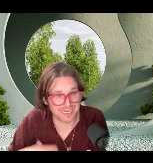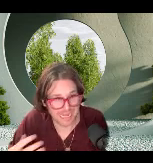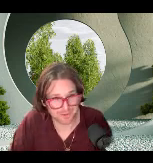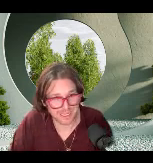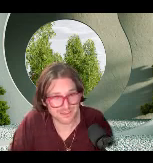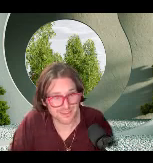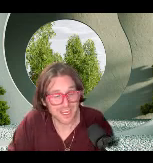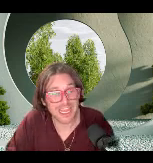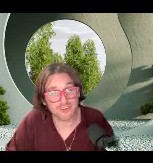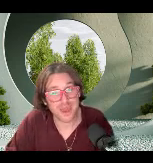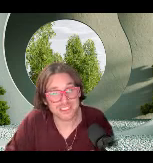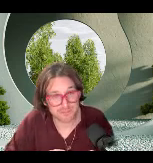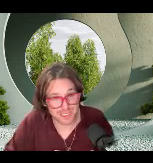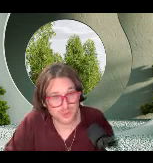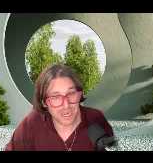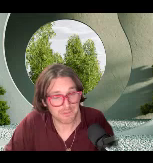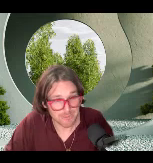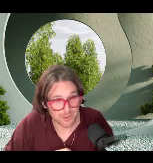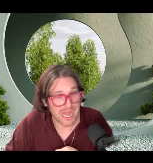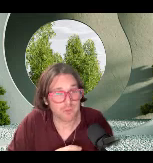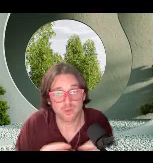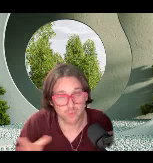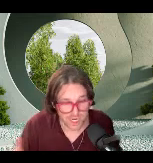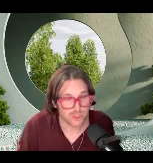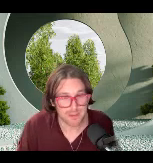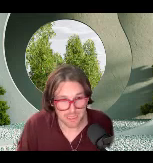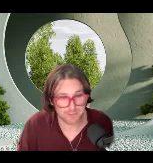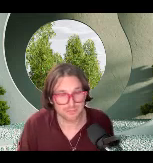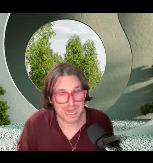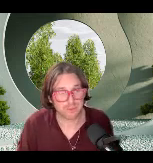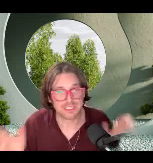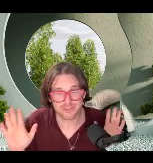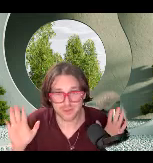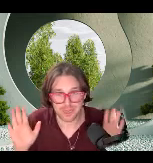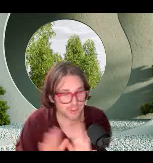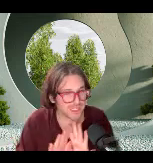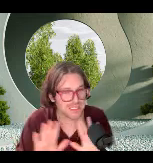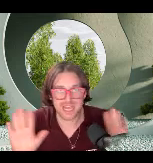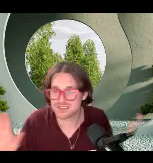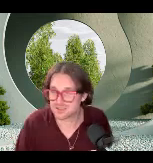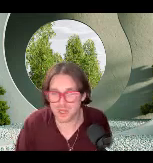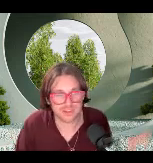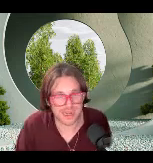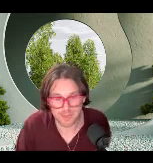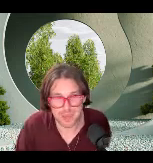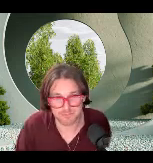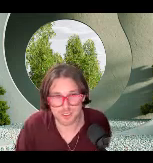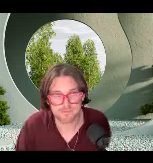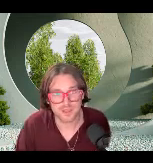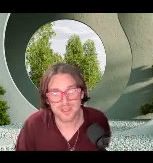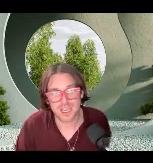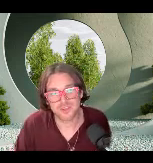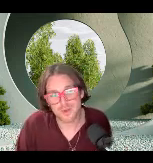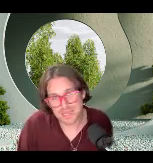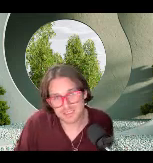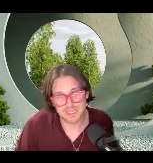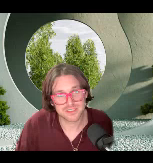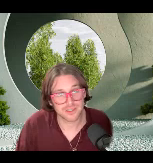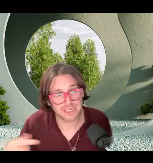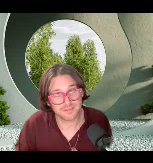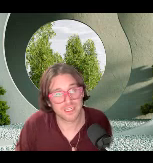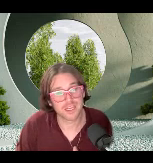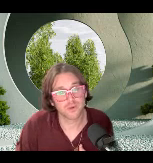their brain operates. If you ask me to write a paper, I will write you a paper. I will give you a really nice, well thought out paper. If you